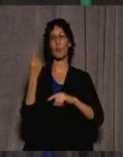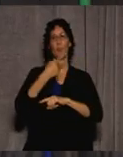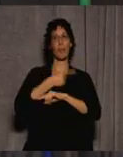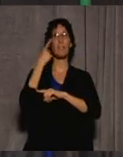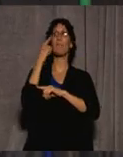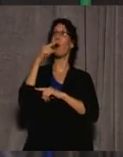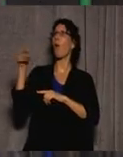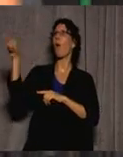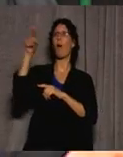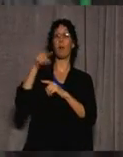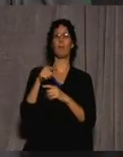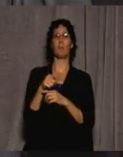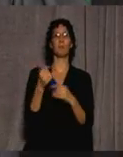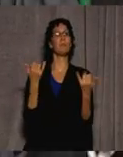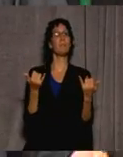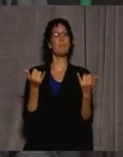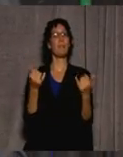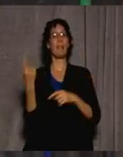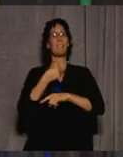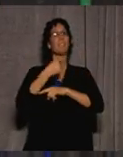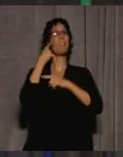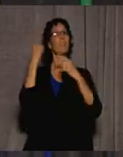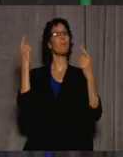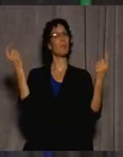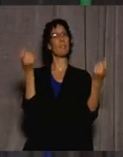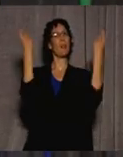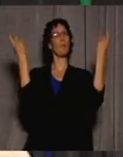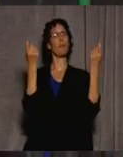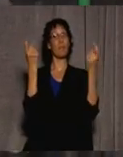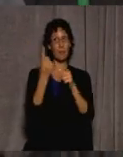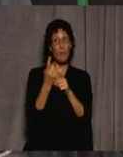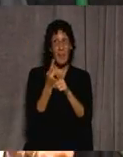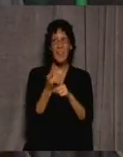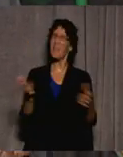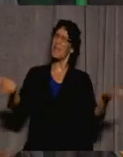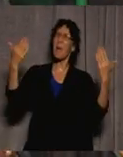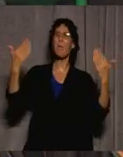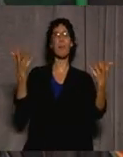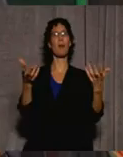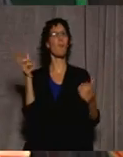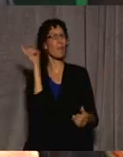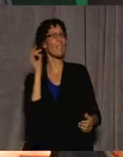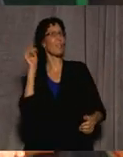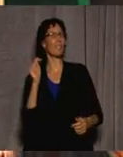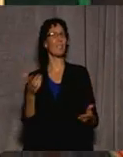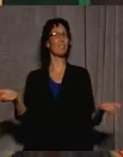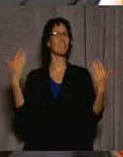you. This is a day of celebration, is it not? Come on, I want to hear it.